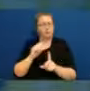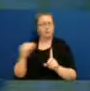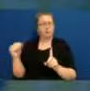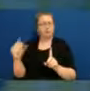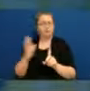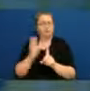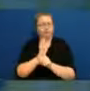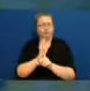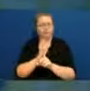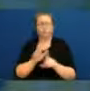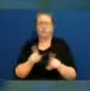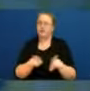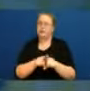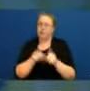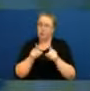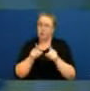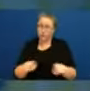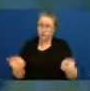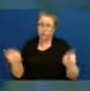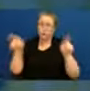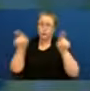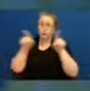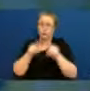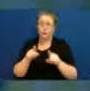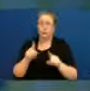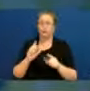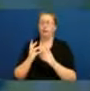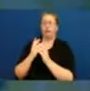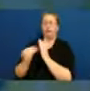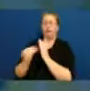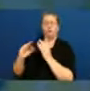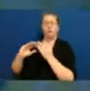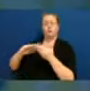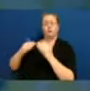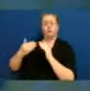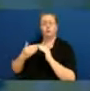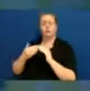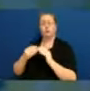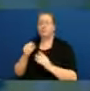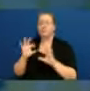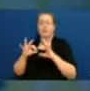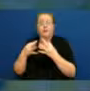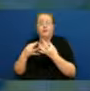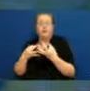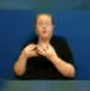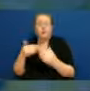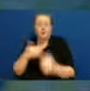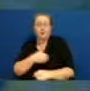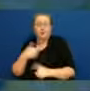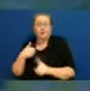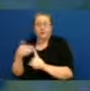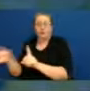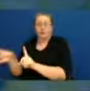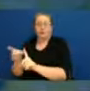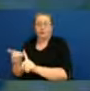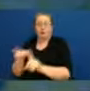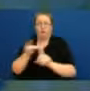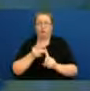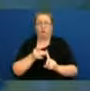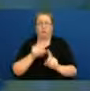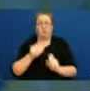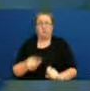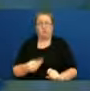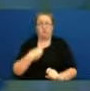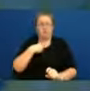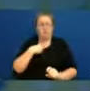Most of the exposures are the same as the rest of us. We get exposed in our community through our family, for the people that we have